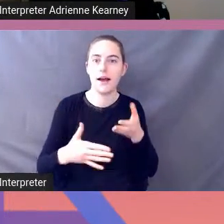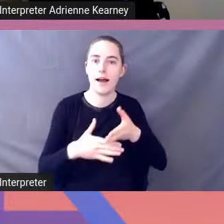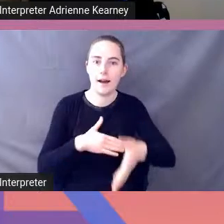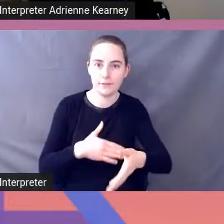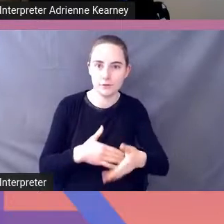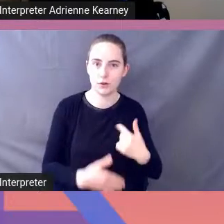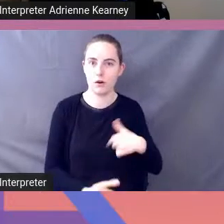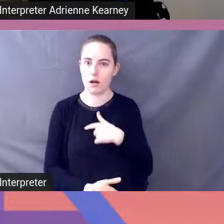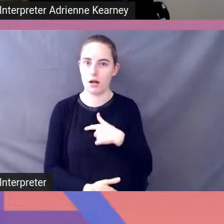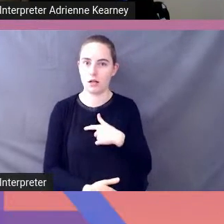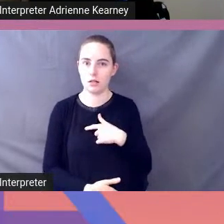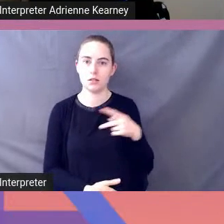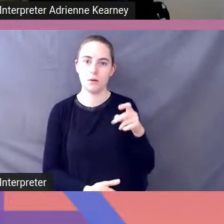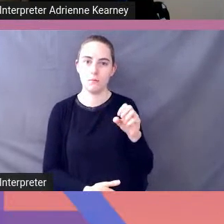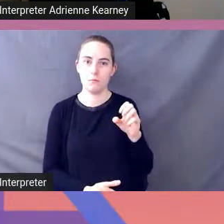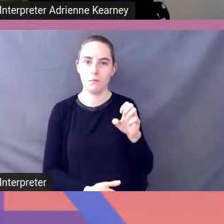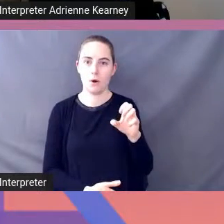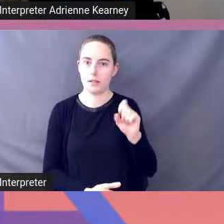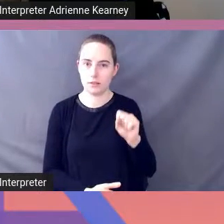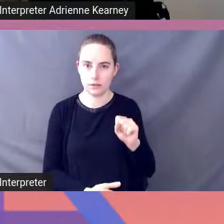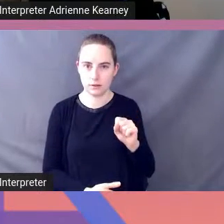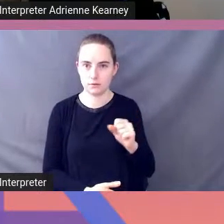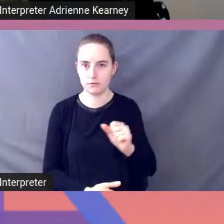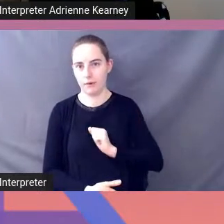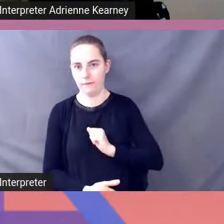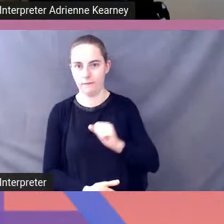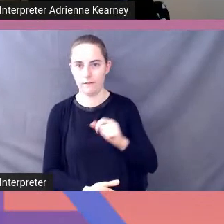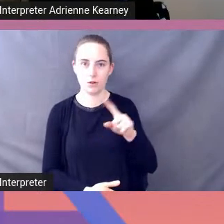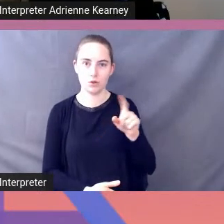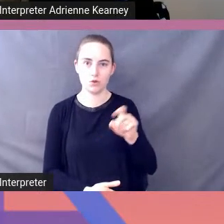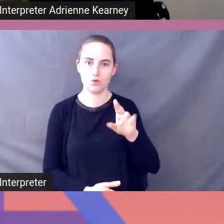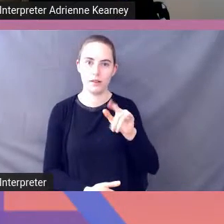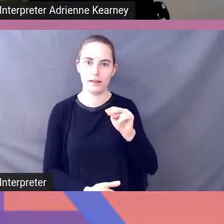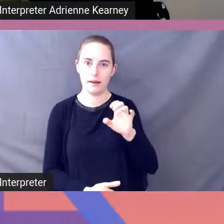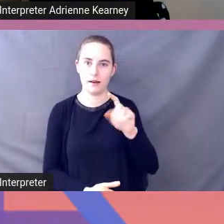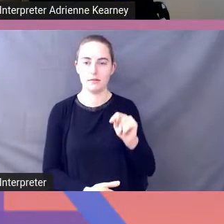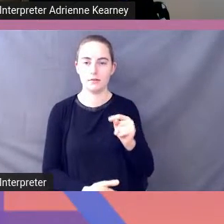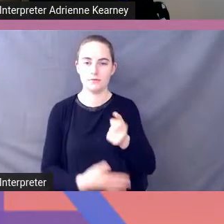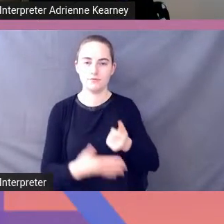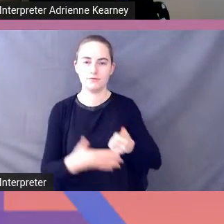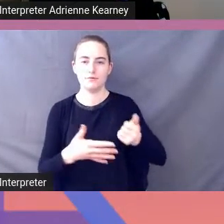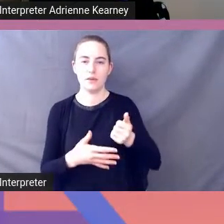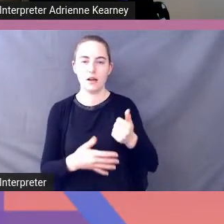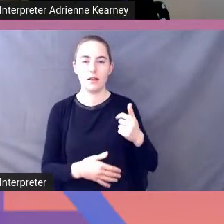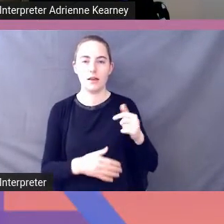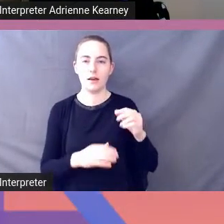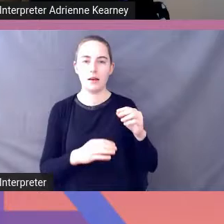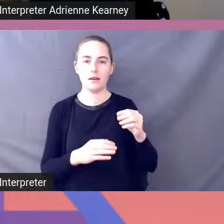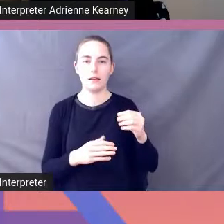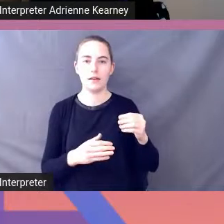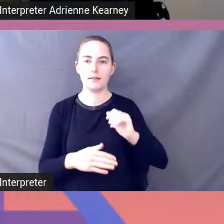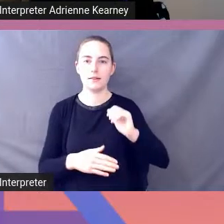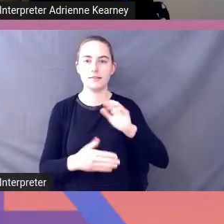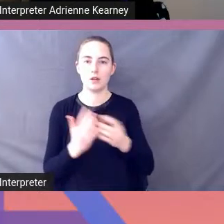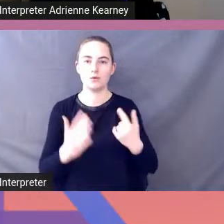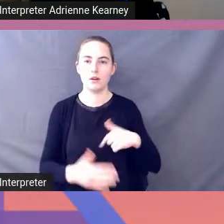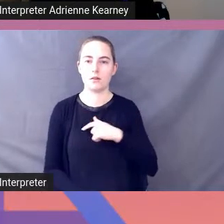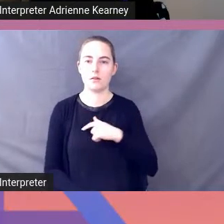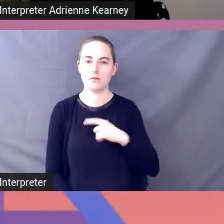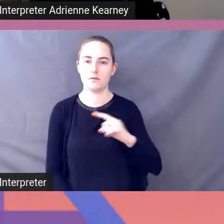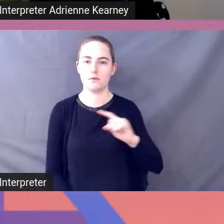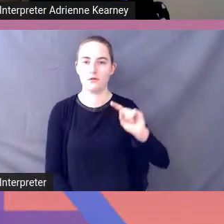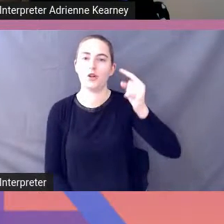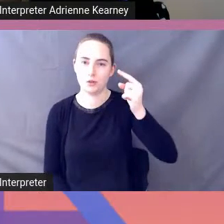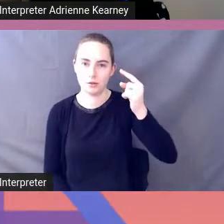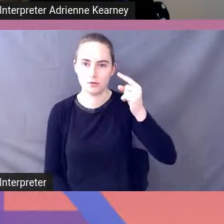just poetry. So we got to go at the beginning of the show. It's kind of like if you see anyone performing, you know, like the headliners at the end of the show. So we